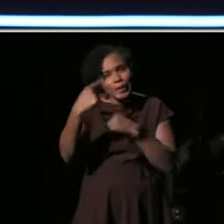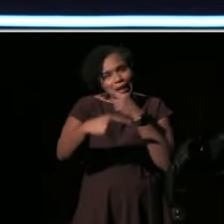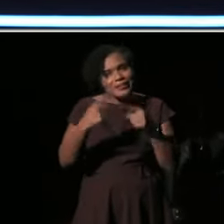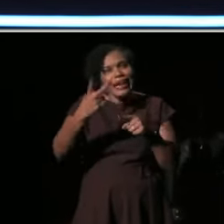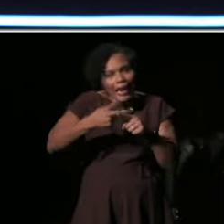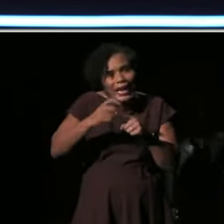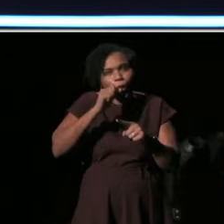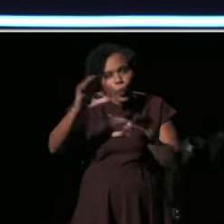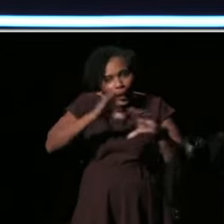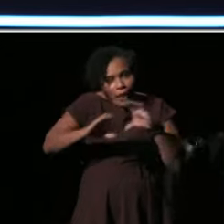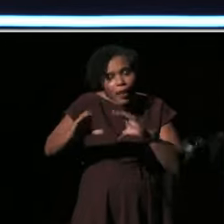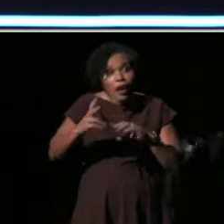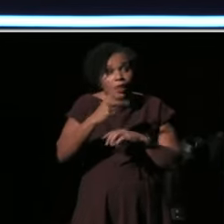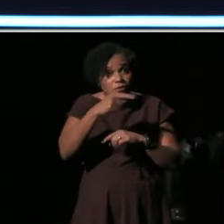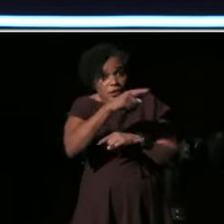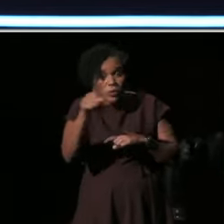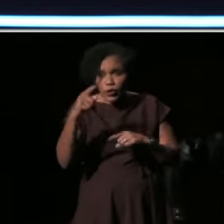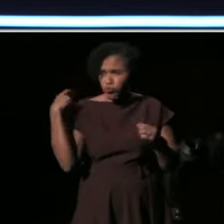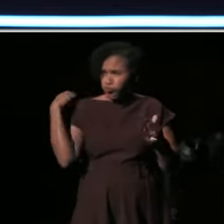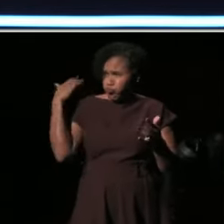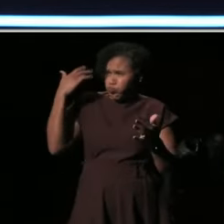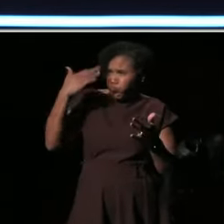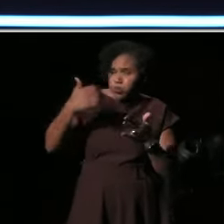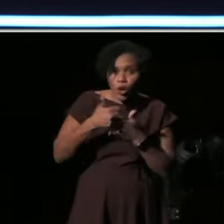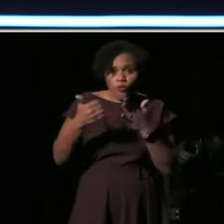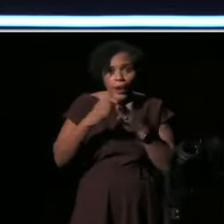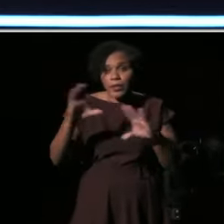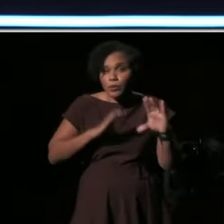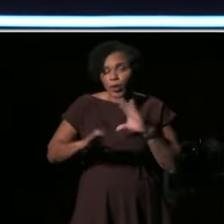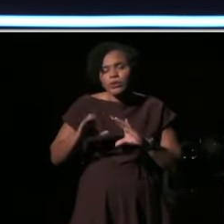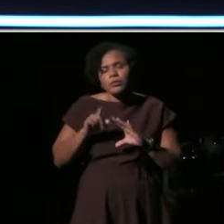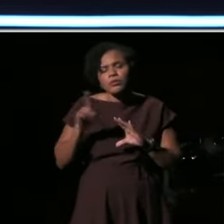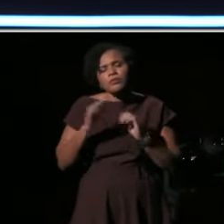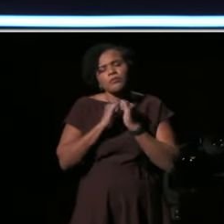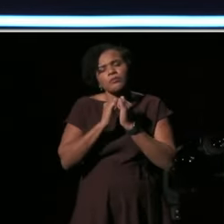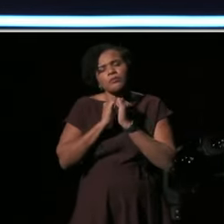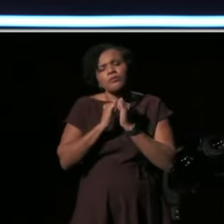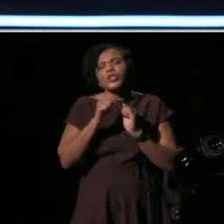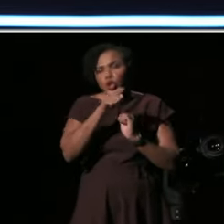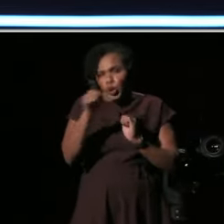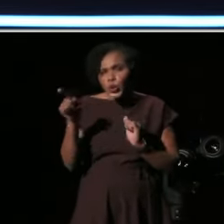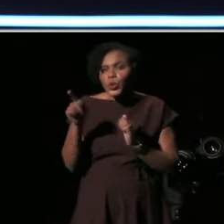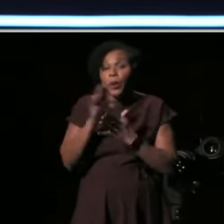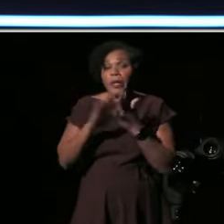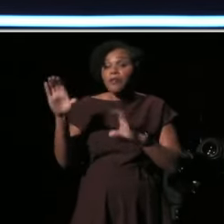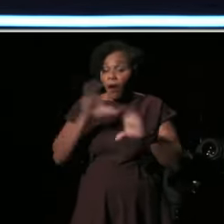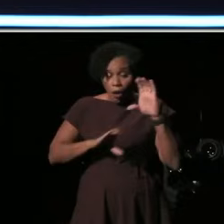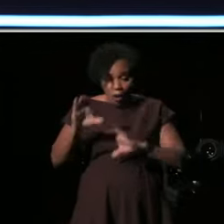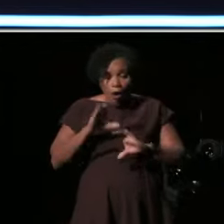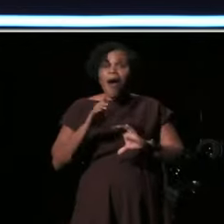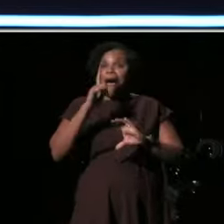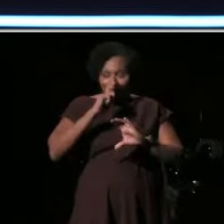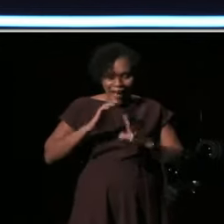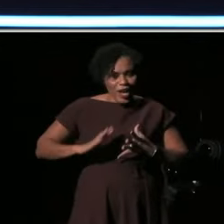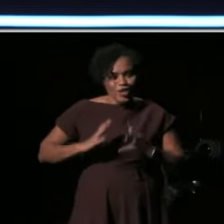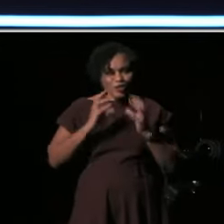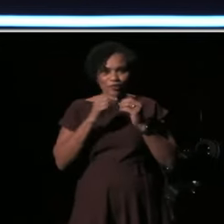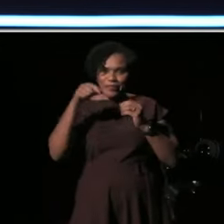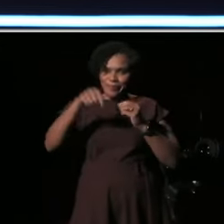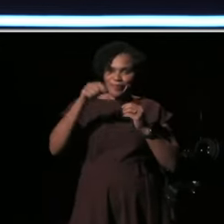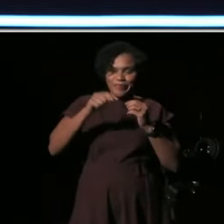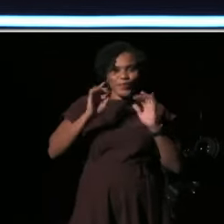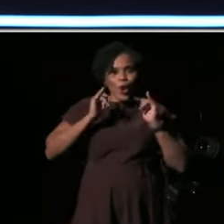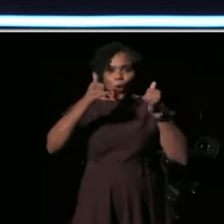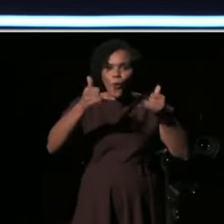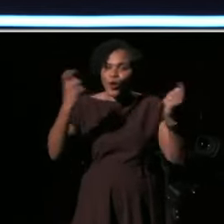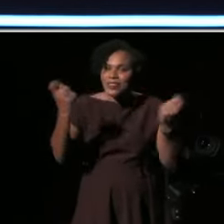long-standing sponsors, we are so grateful for your loyal and consistent patronage, which enables us to put on these awards, as well as supporting the